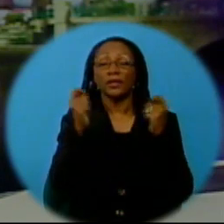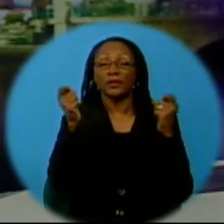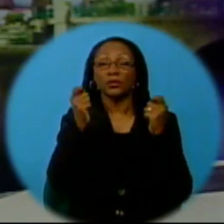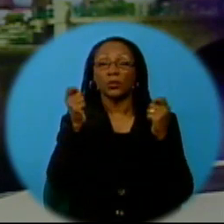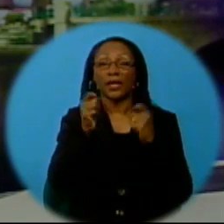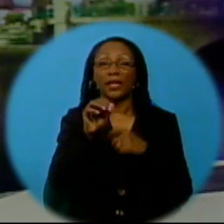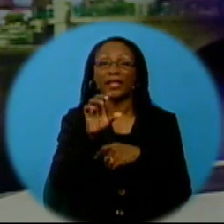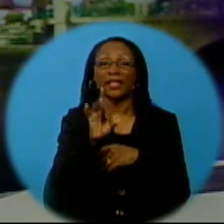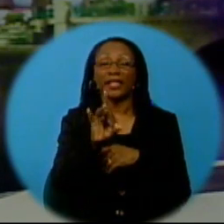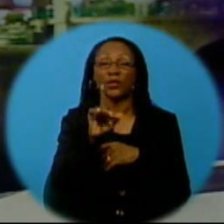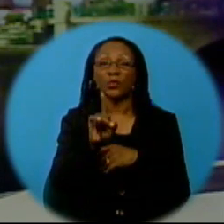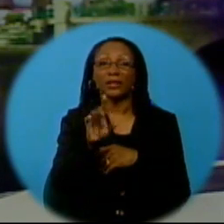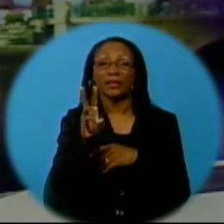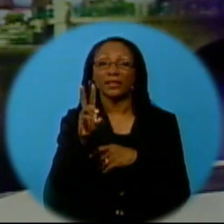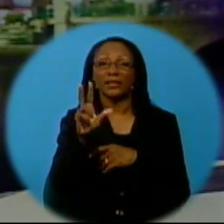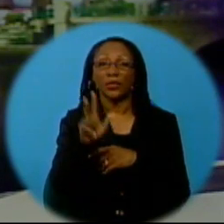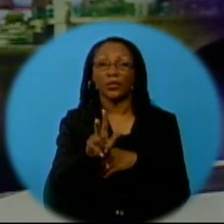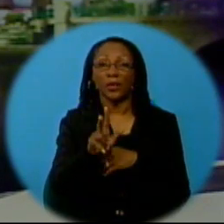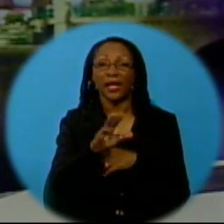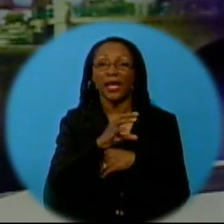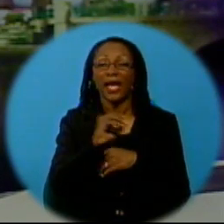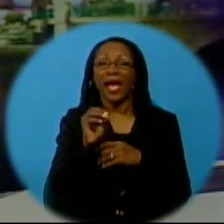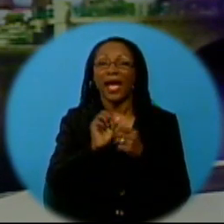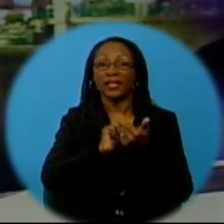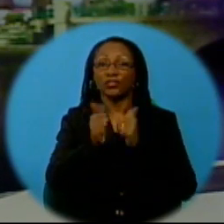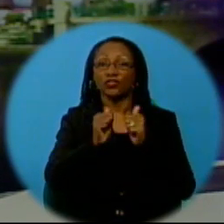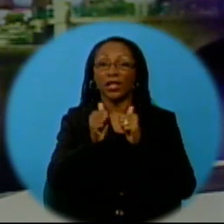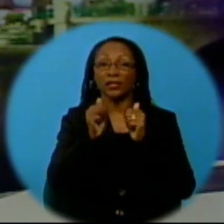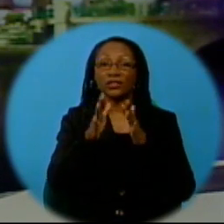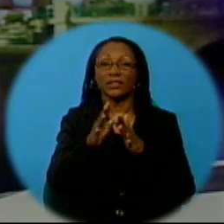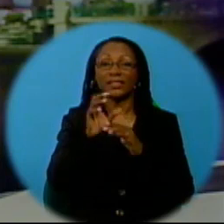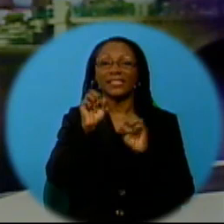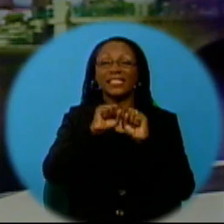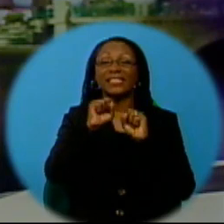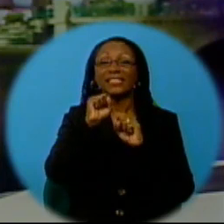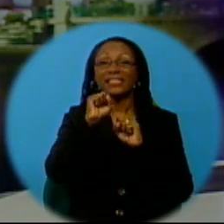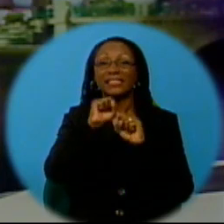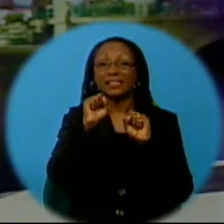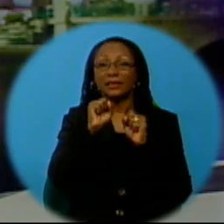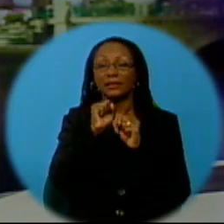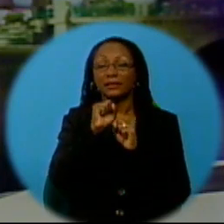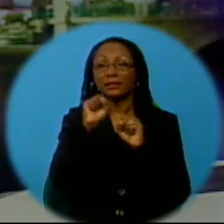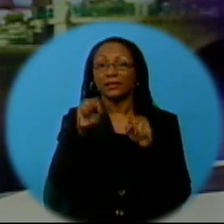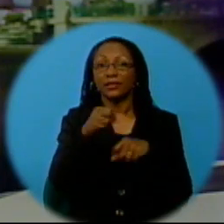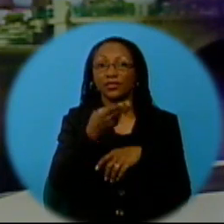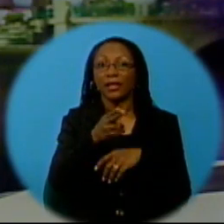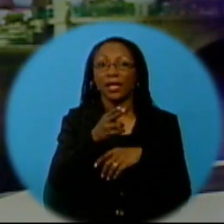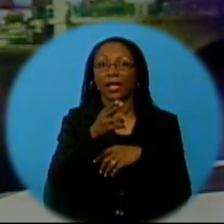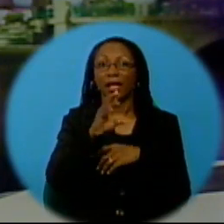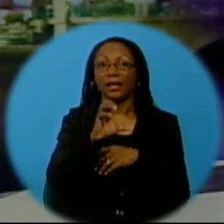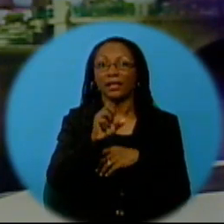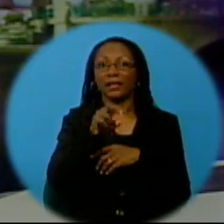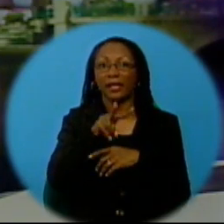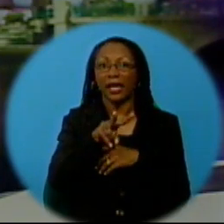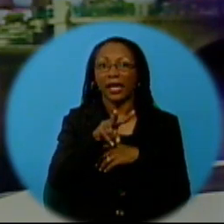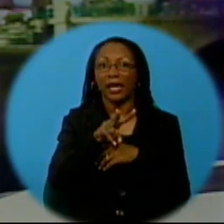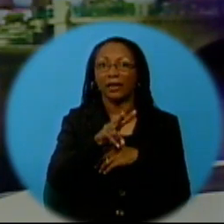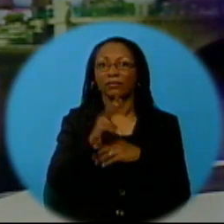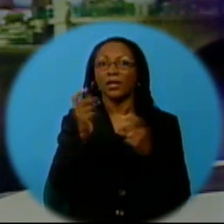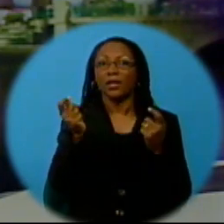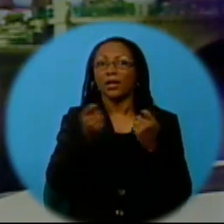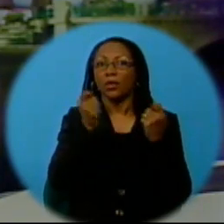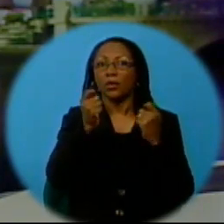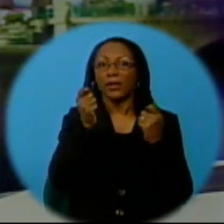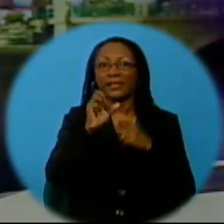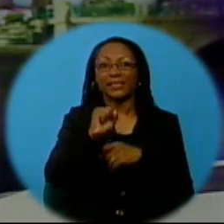2-6, while challengers have dropped to 1-7. Station Hill Cavaliers are in second spot after beating Urban Vibes St. John's